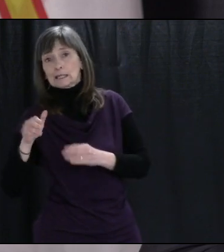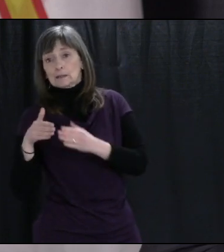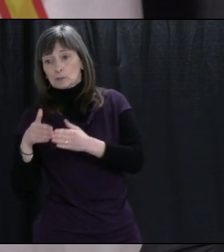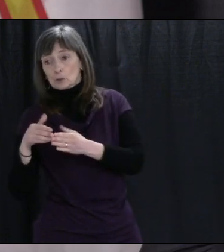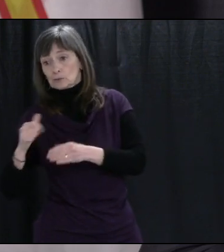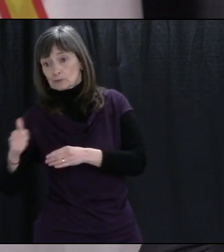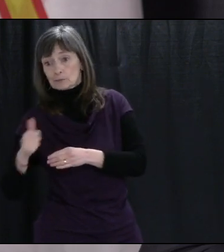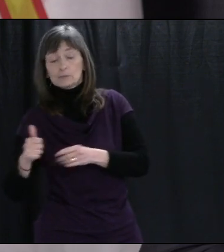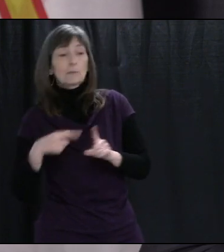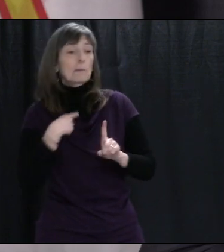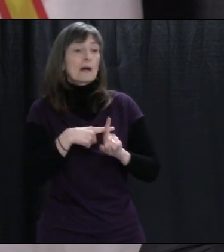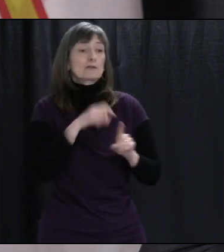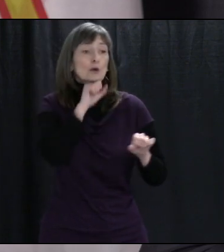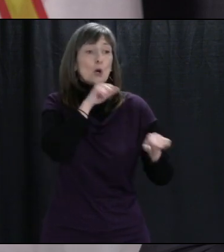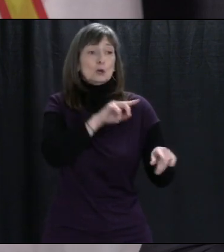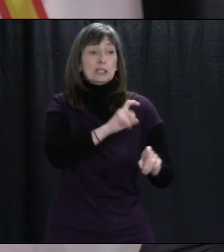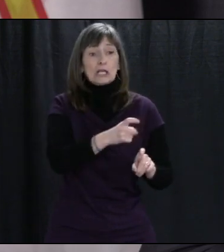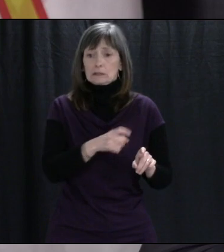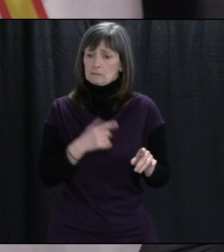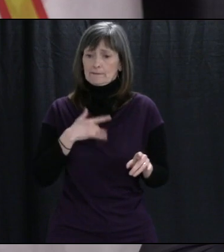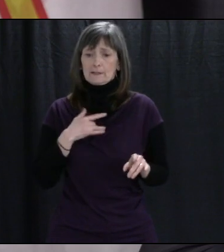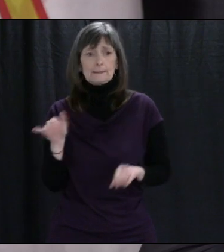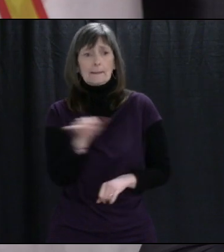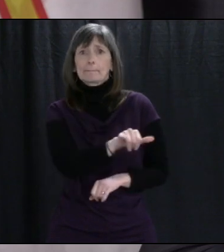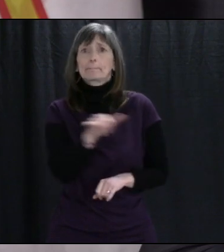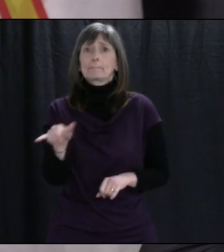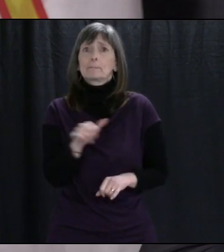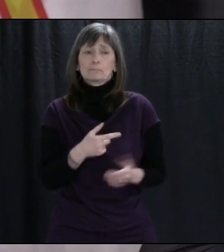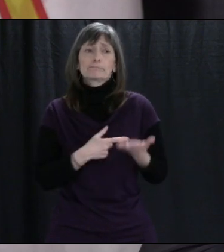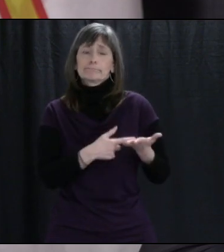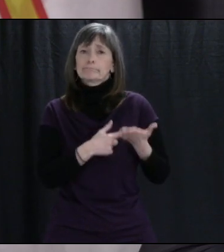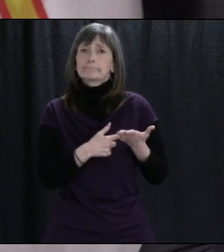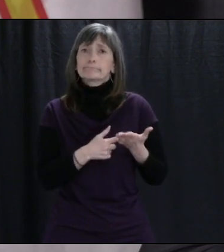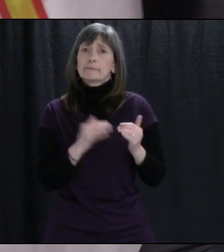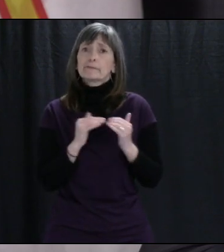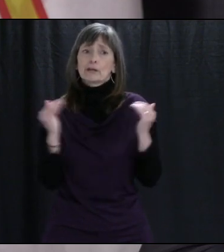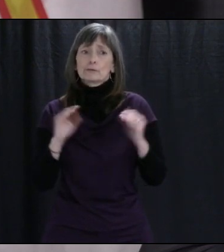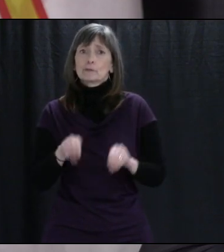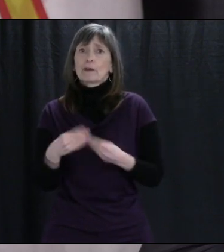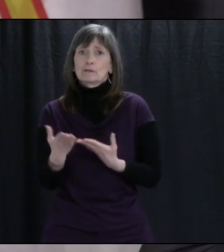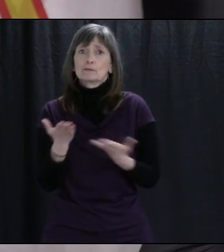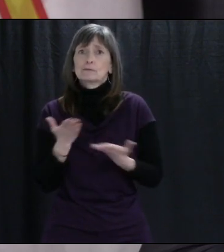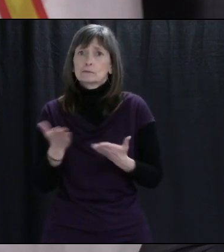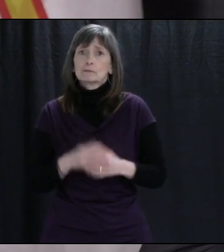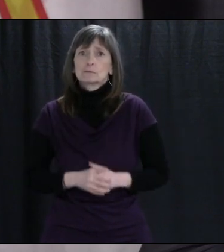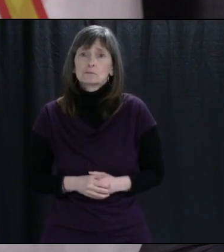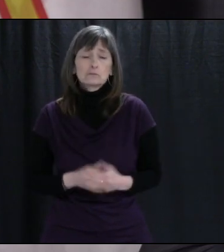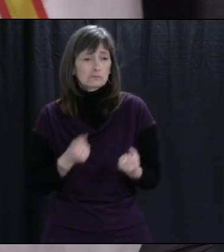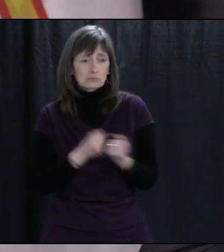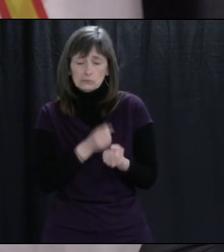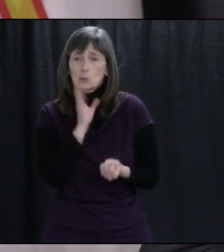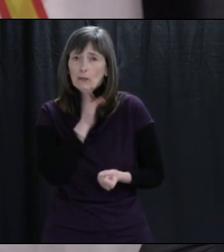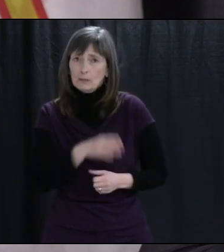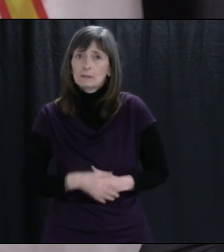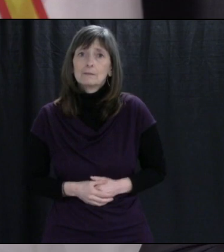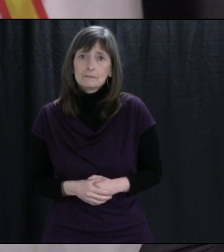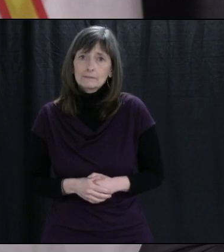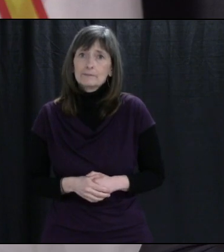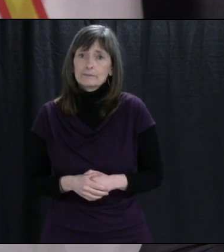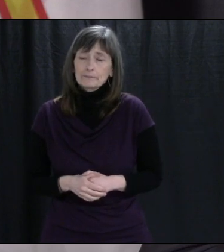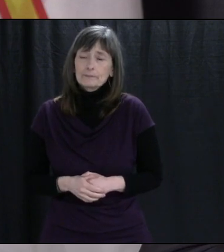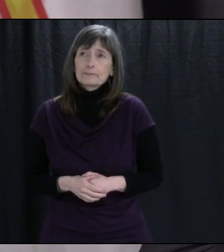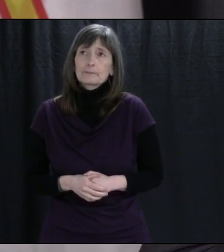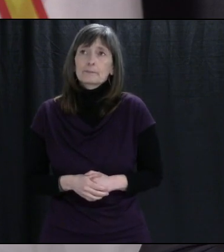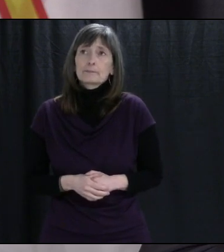doing. So we're more than willing to work with the group at OceanX to offer any and lend any support we can. Thanks very